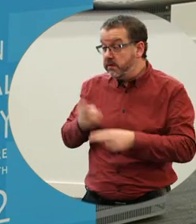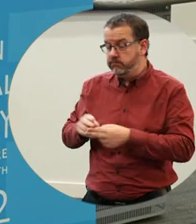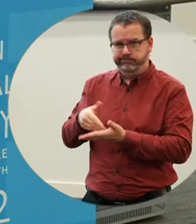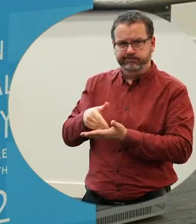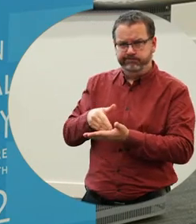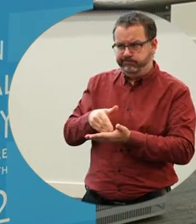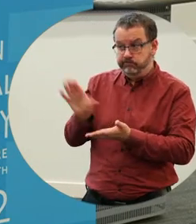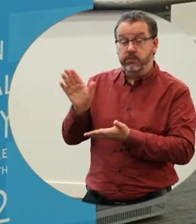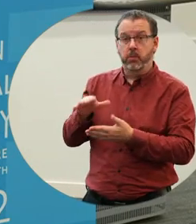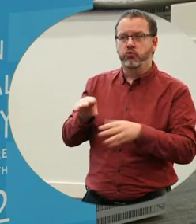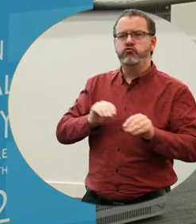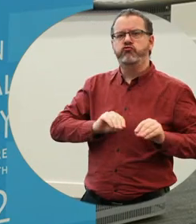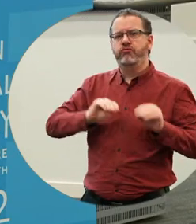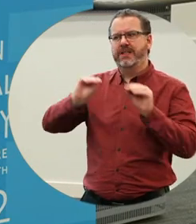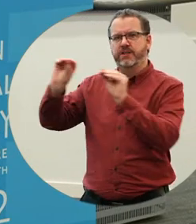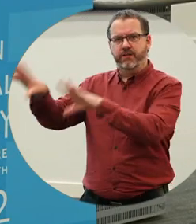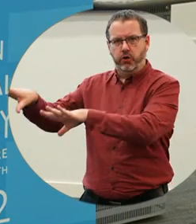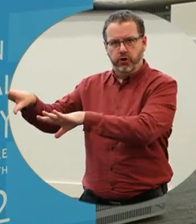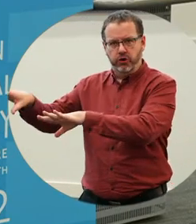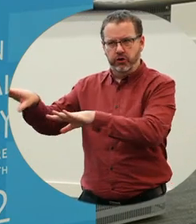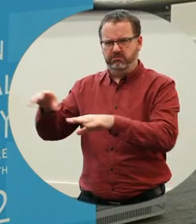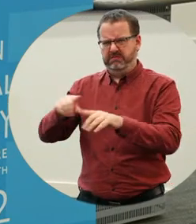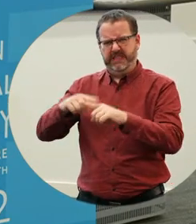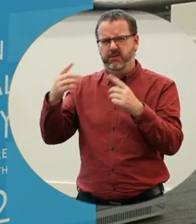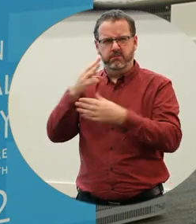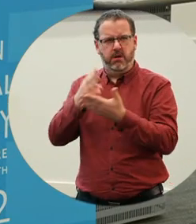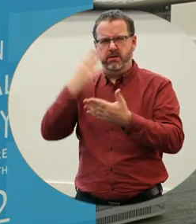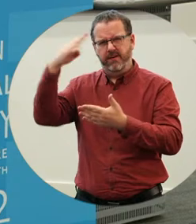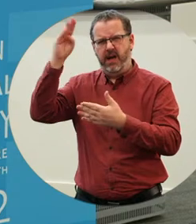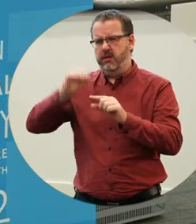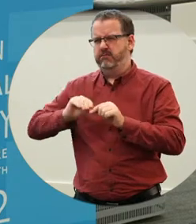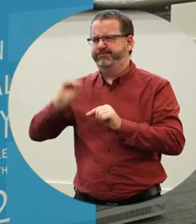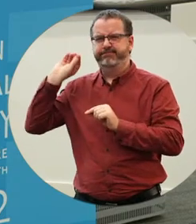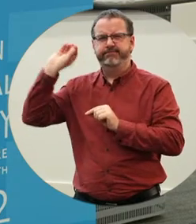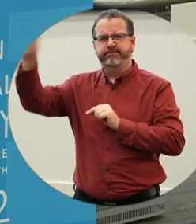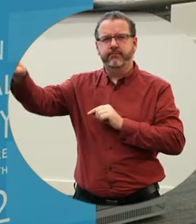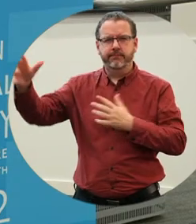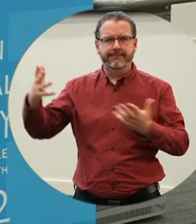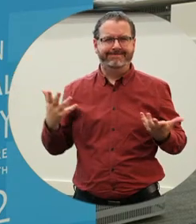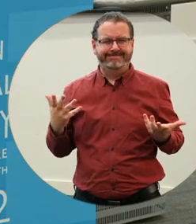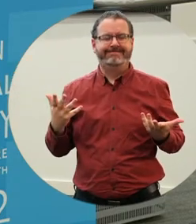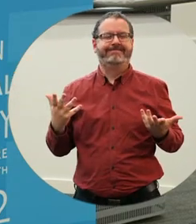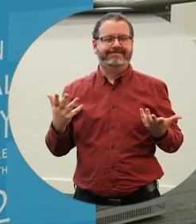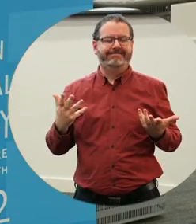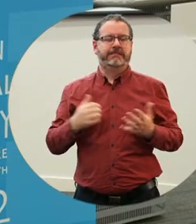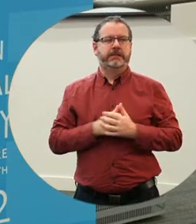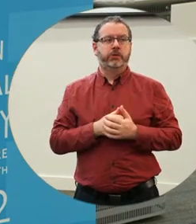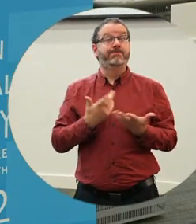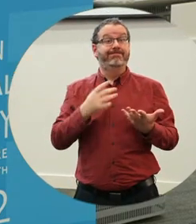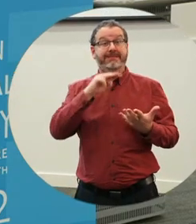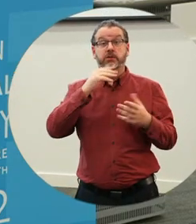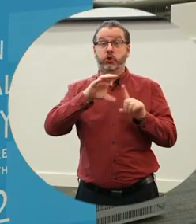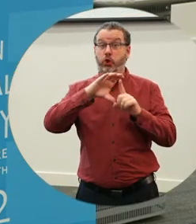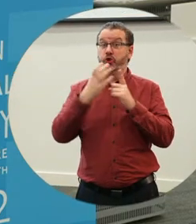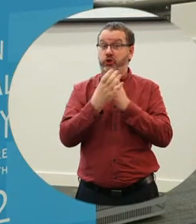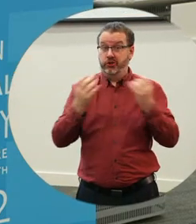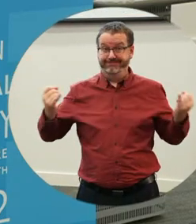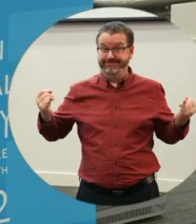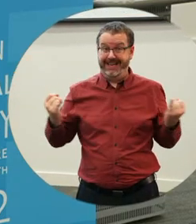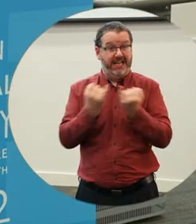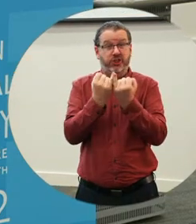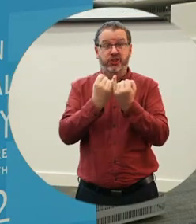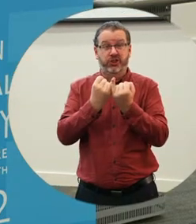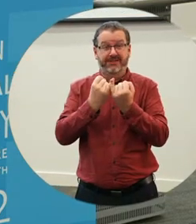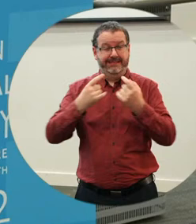transferred at his own expense to some other part of the country. So you had this big cultural clash. Now, that was for the